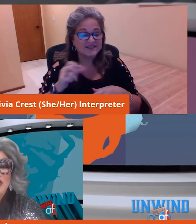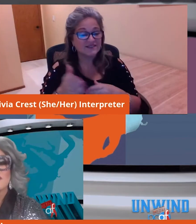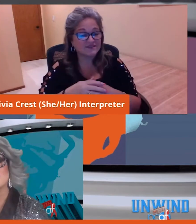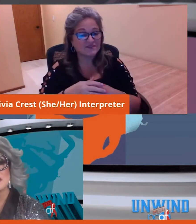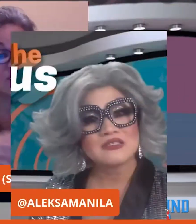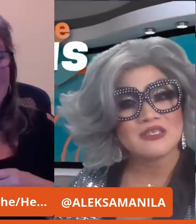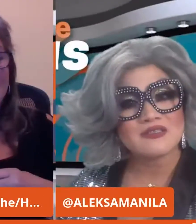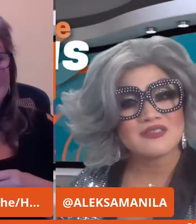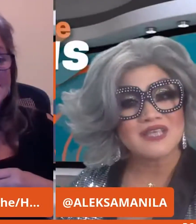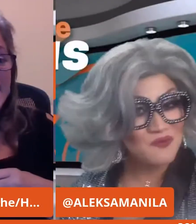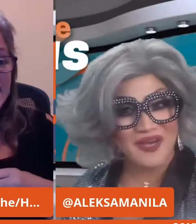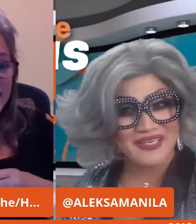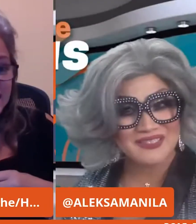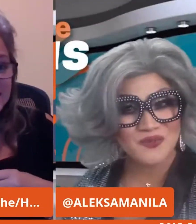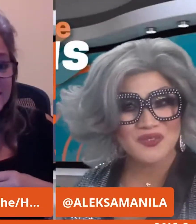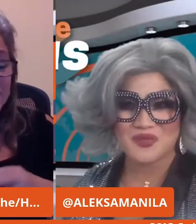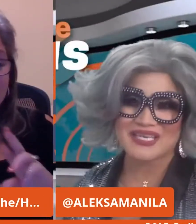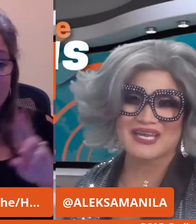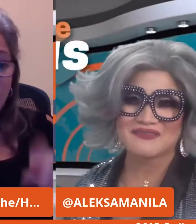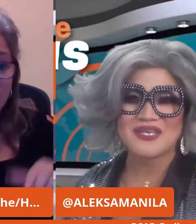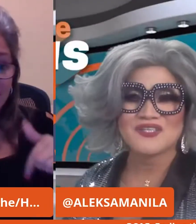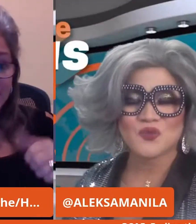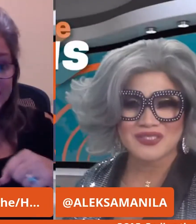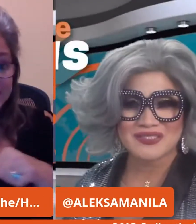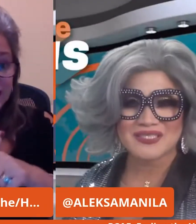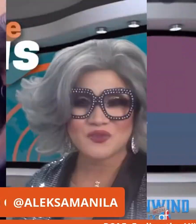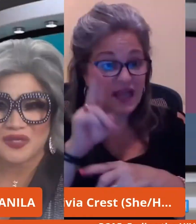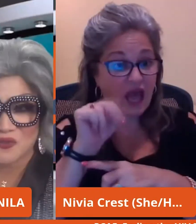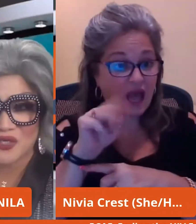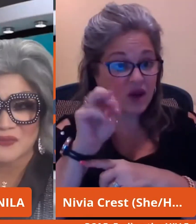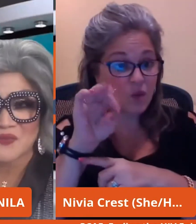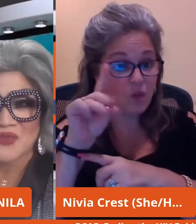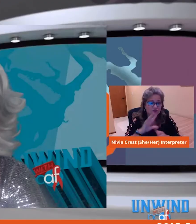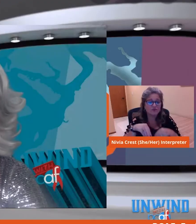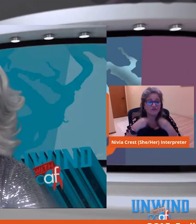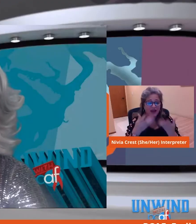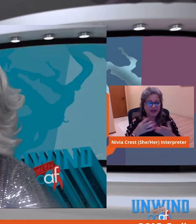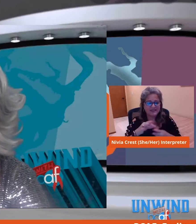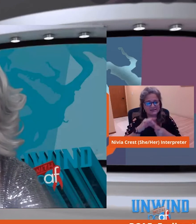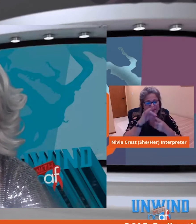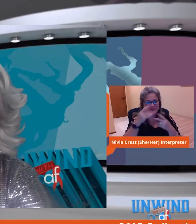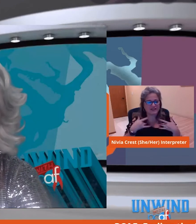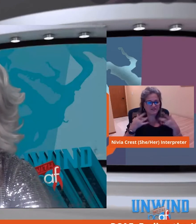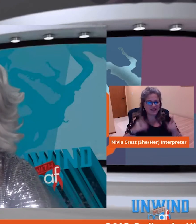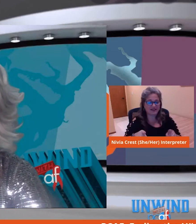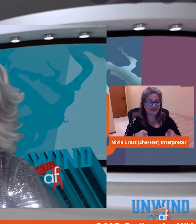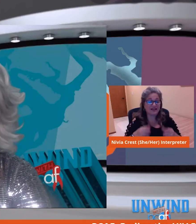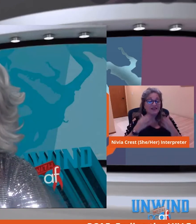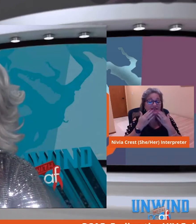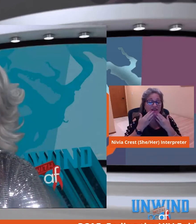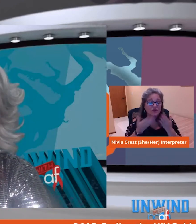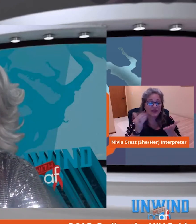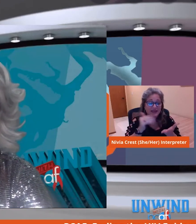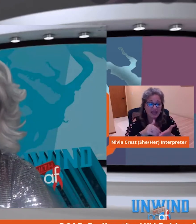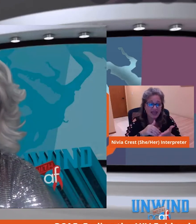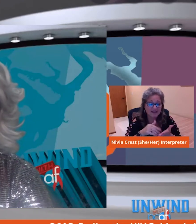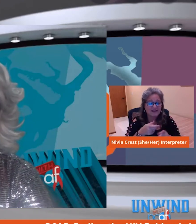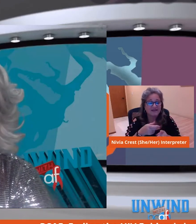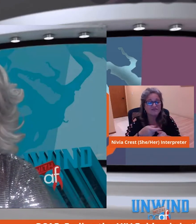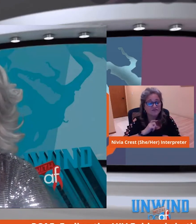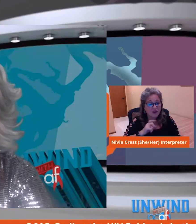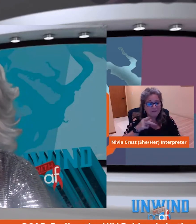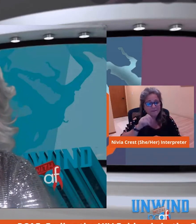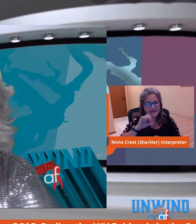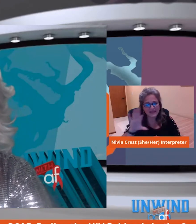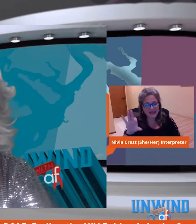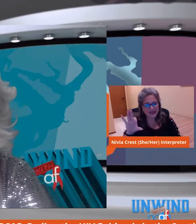report for this year's Unwind with PCAF 2021. On behalf of PCAF, thank you so much for your